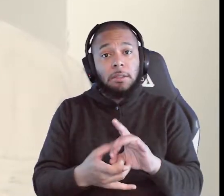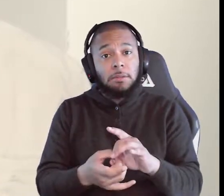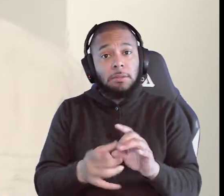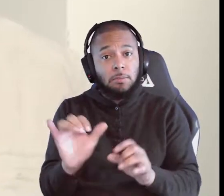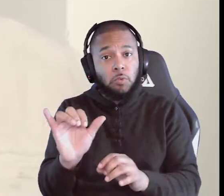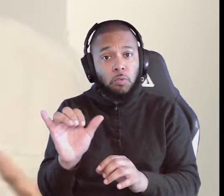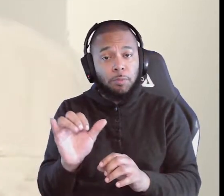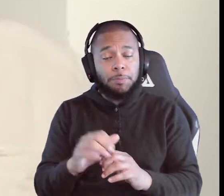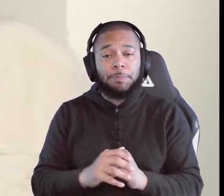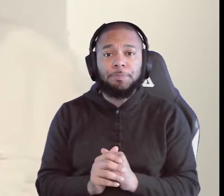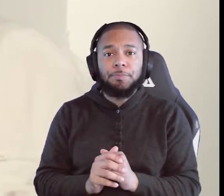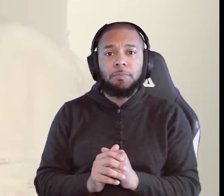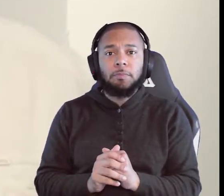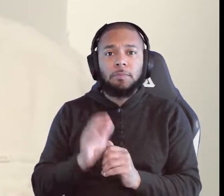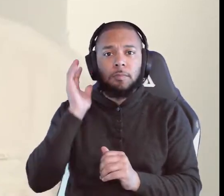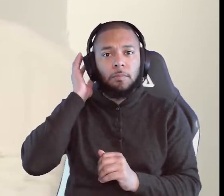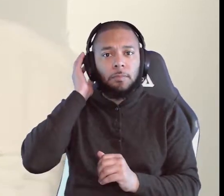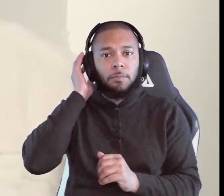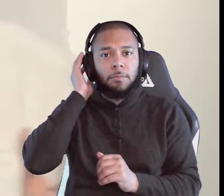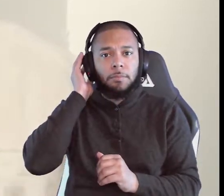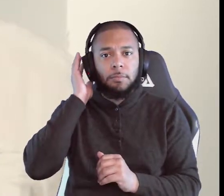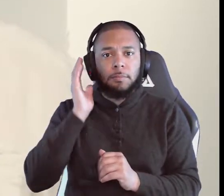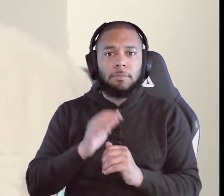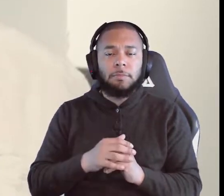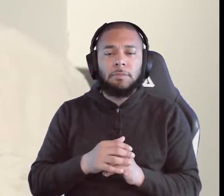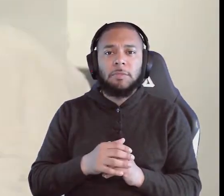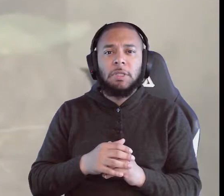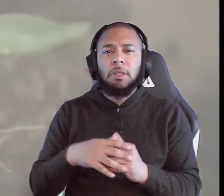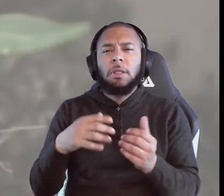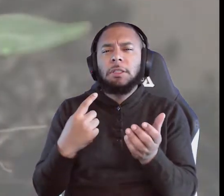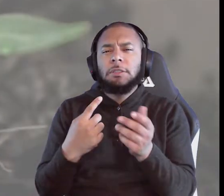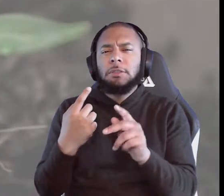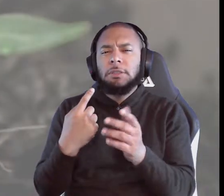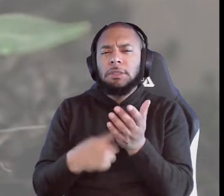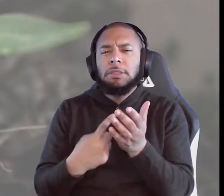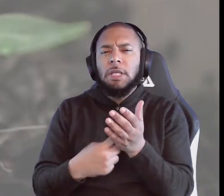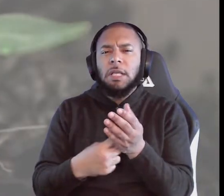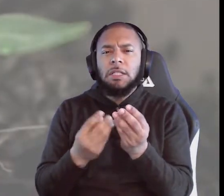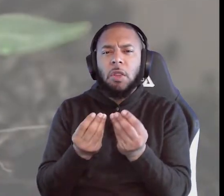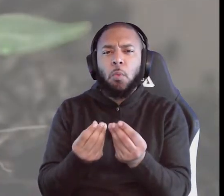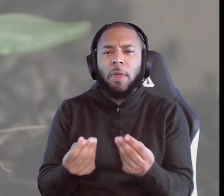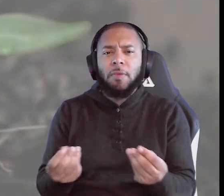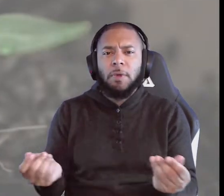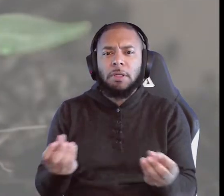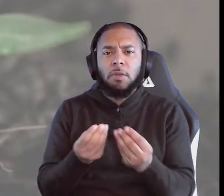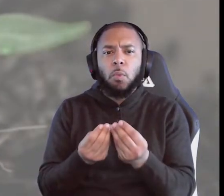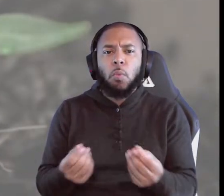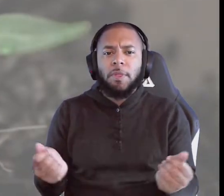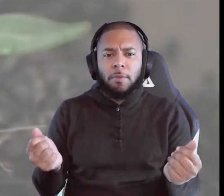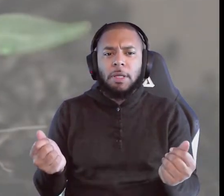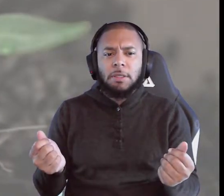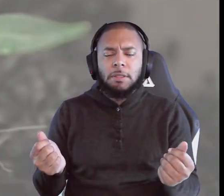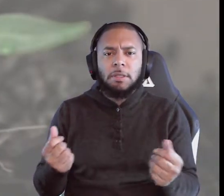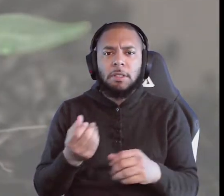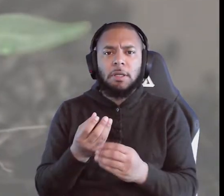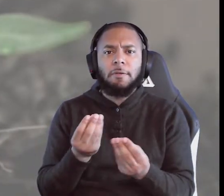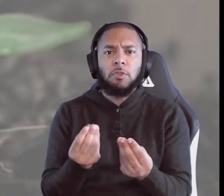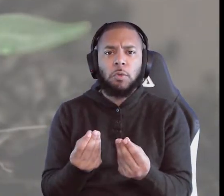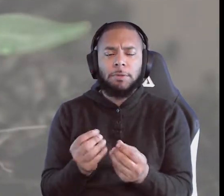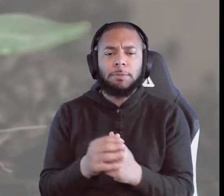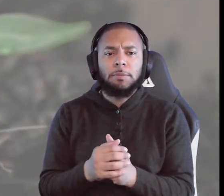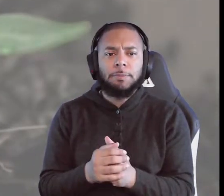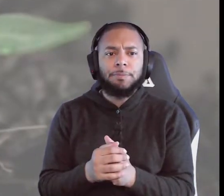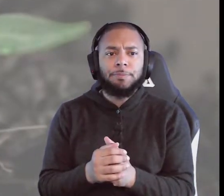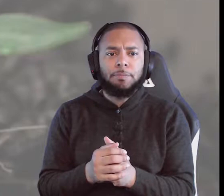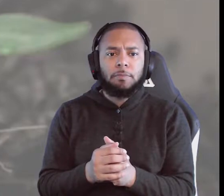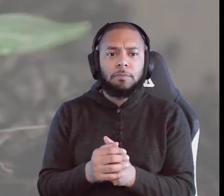itself. So let's take a look at a little bit of the weathering of soil. Start with the rock cycle, and at any phase of the rock cycle, whether